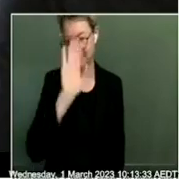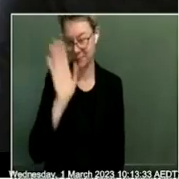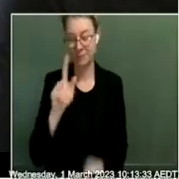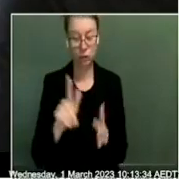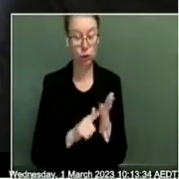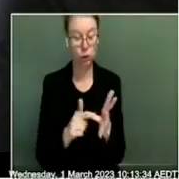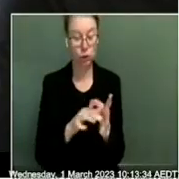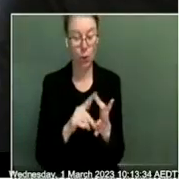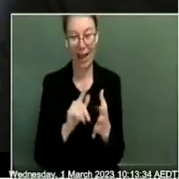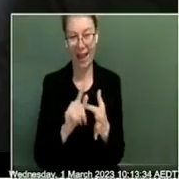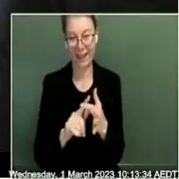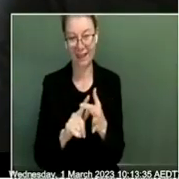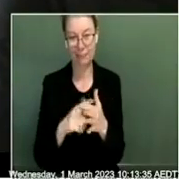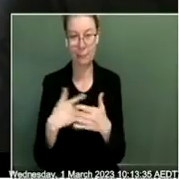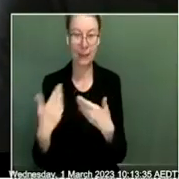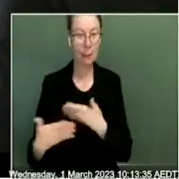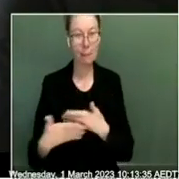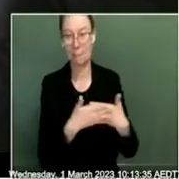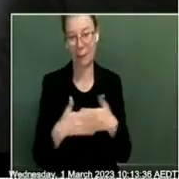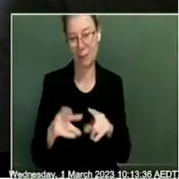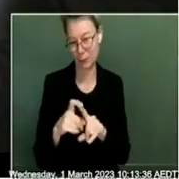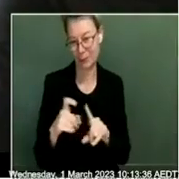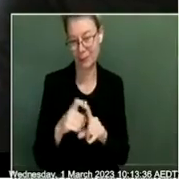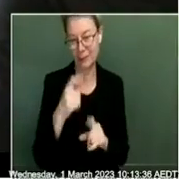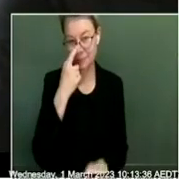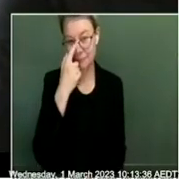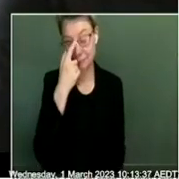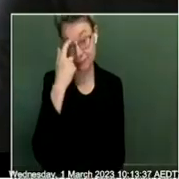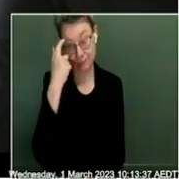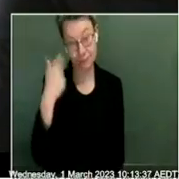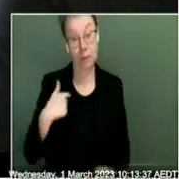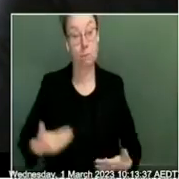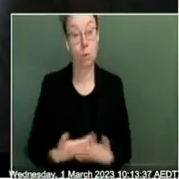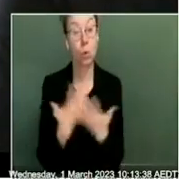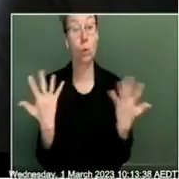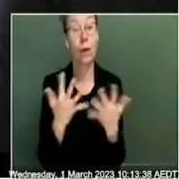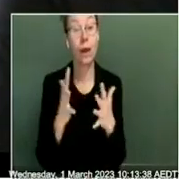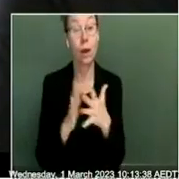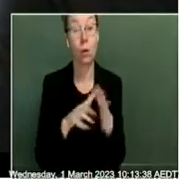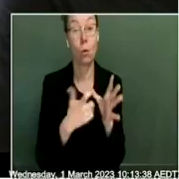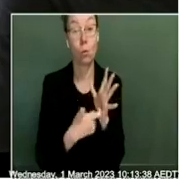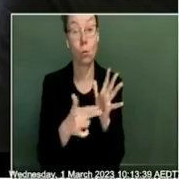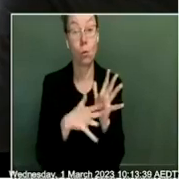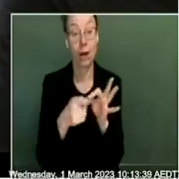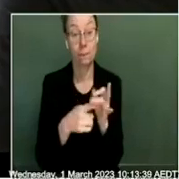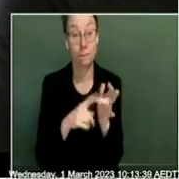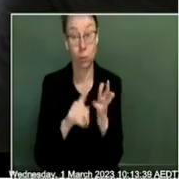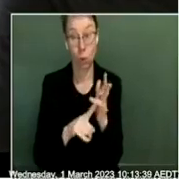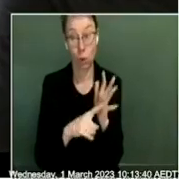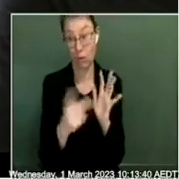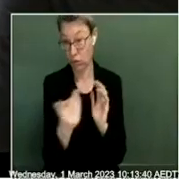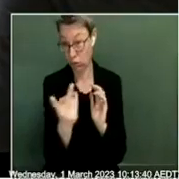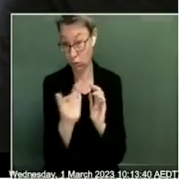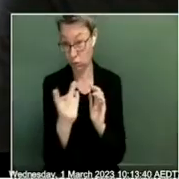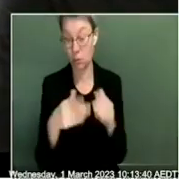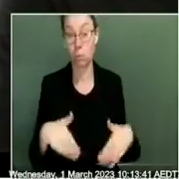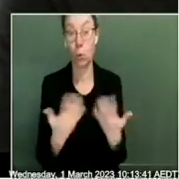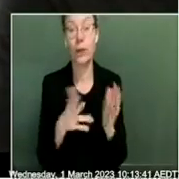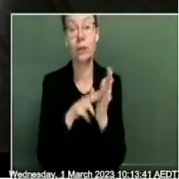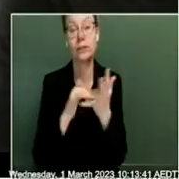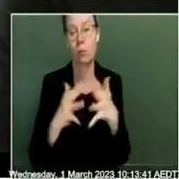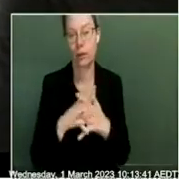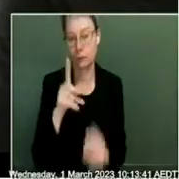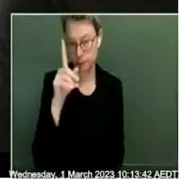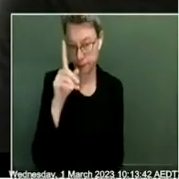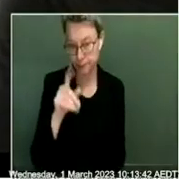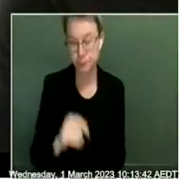I was actually born in Warrnambool. These two were born in New South Wales. Yeah. And, yeah, I think it's